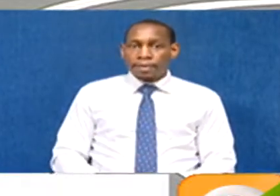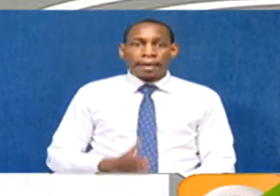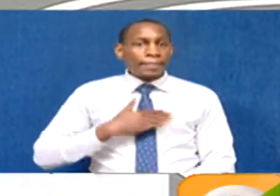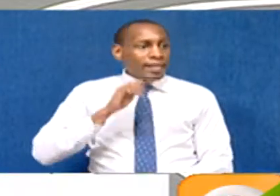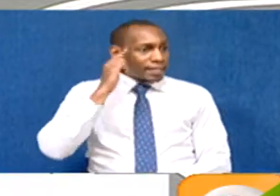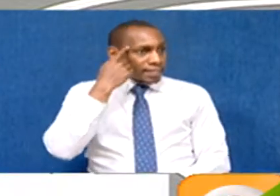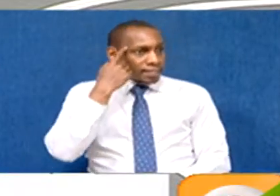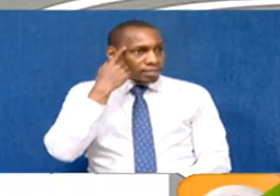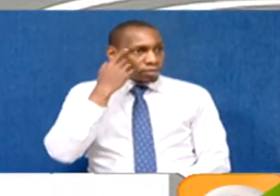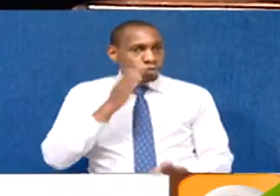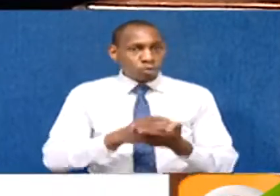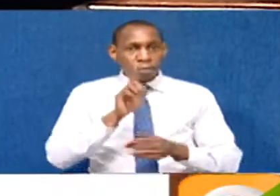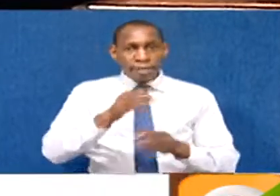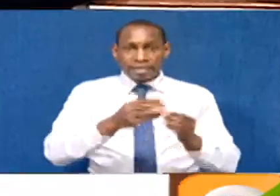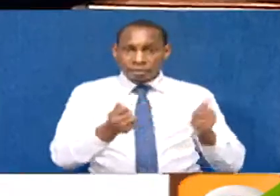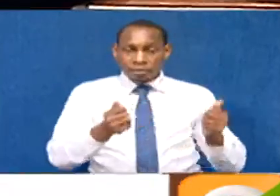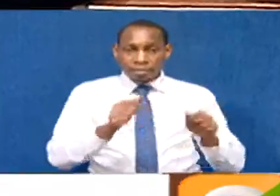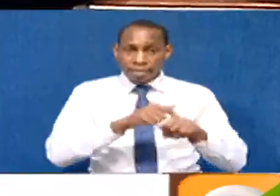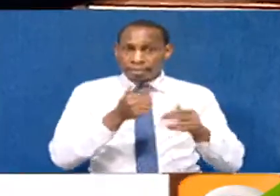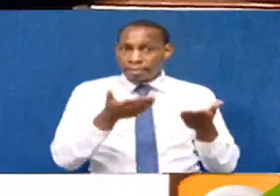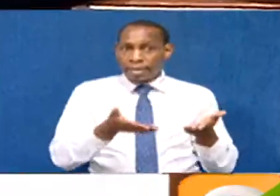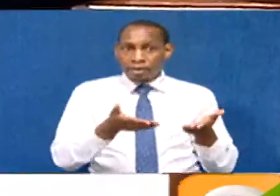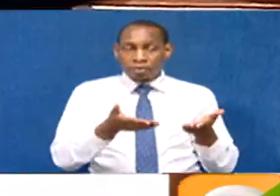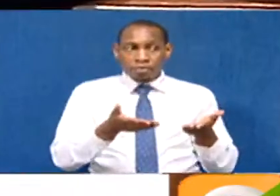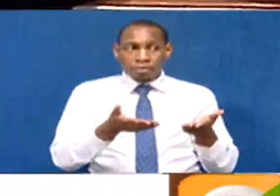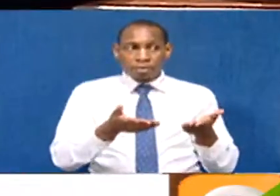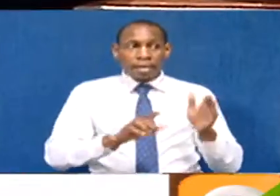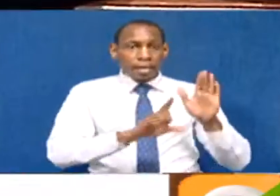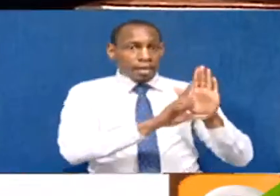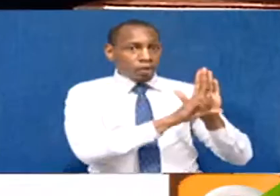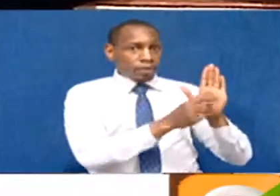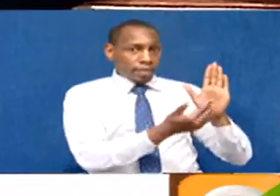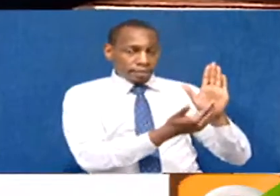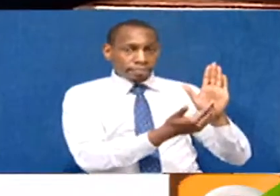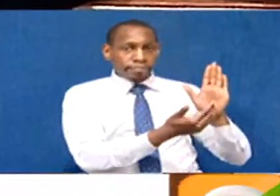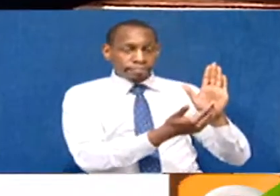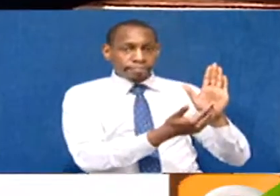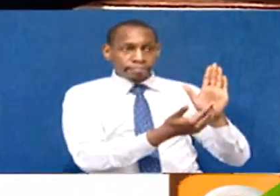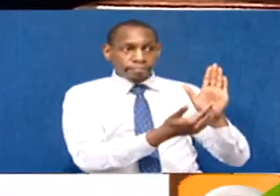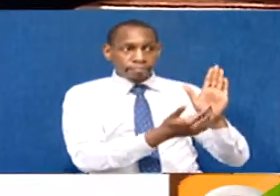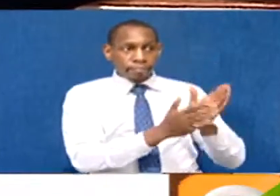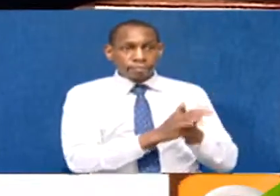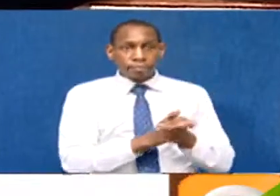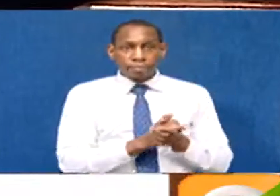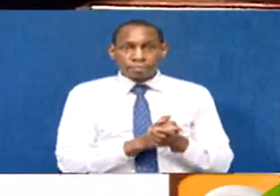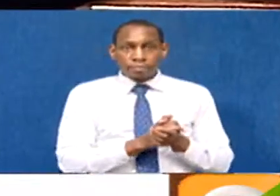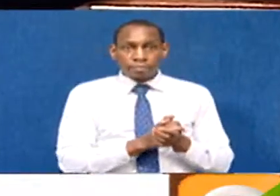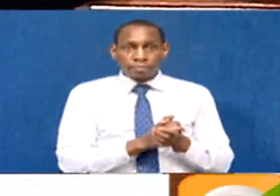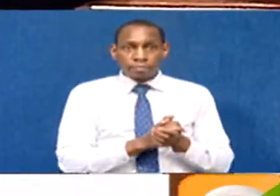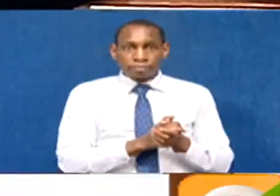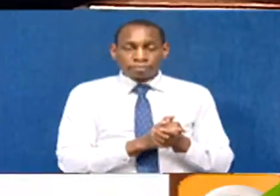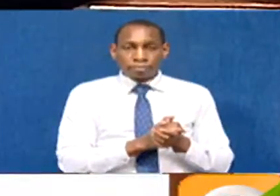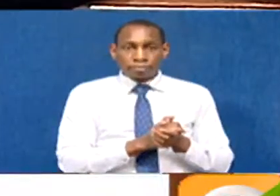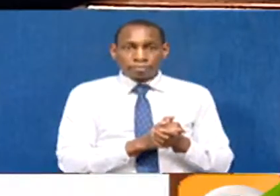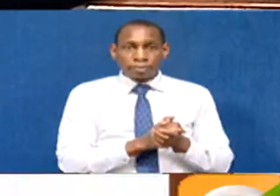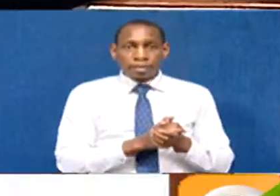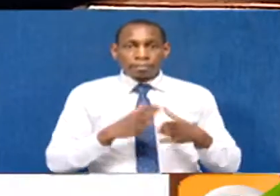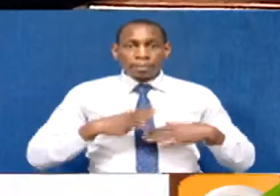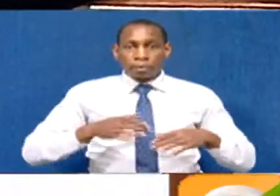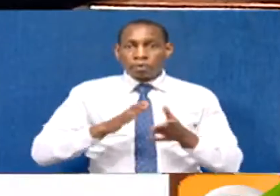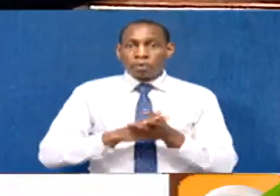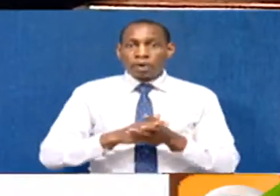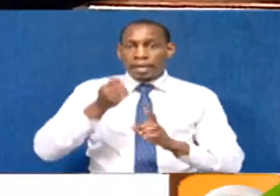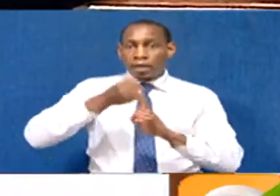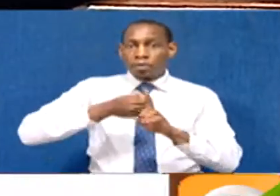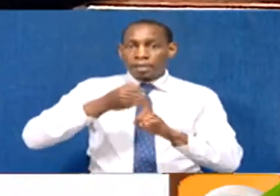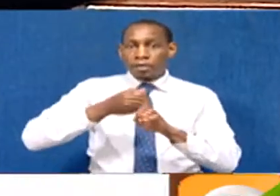think we have to deal with it. I think currently the way the law is, you know, handling those who speak incitement is good. We